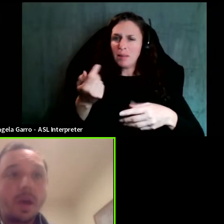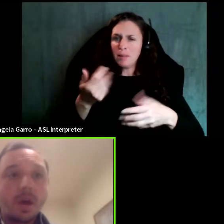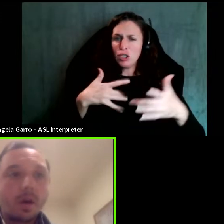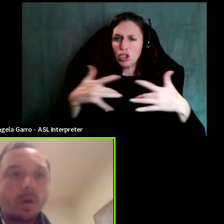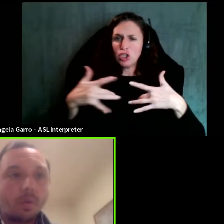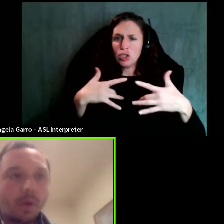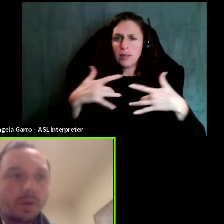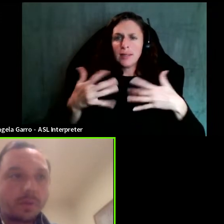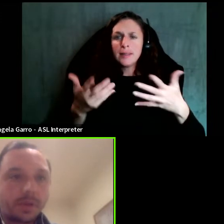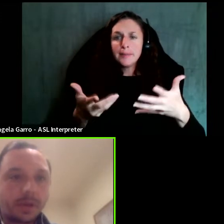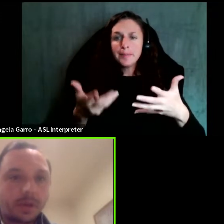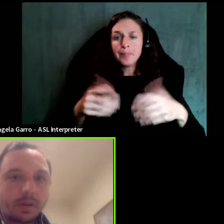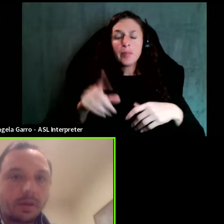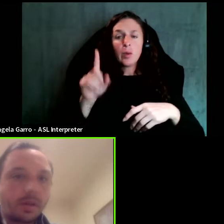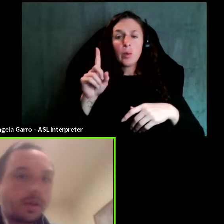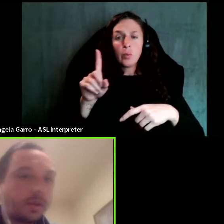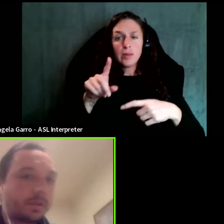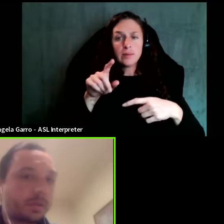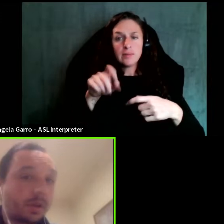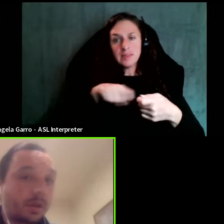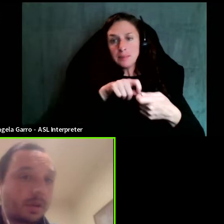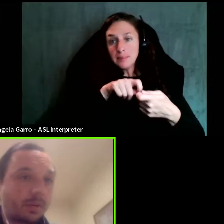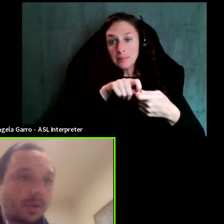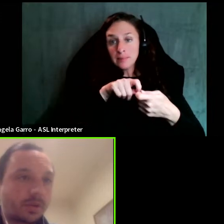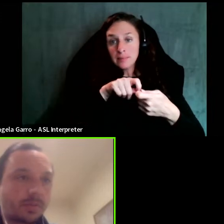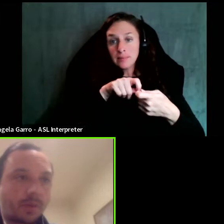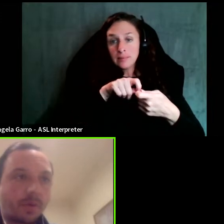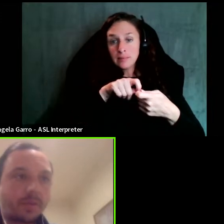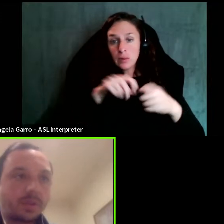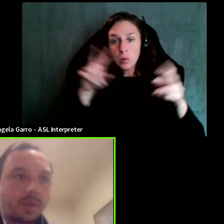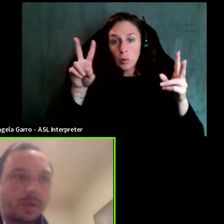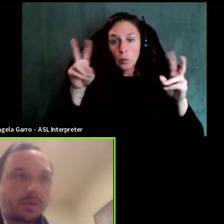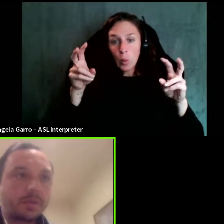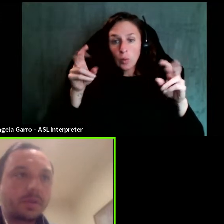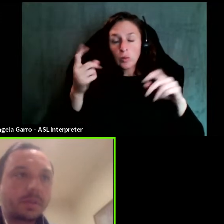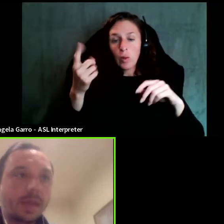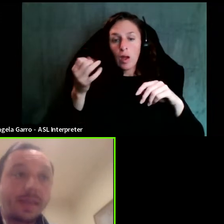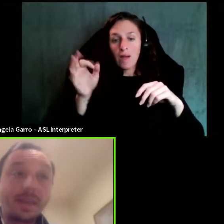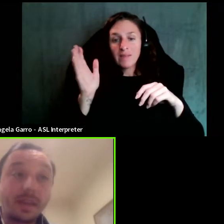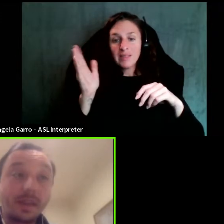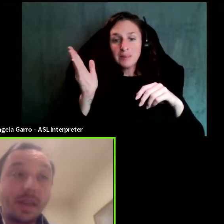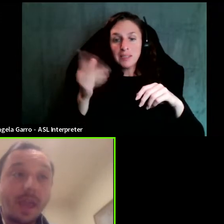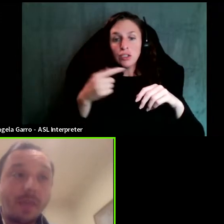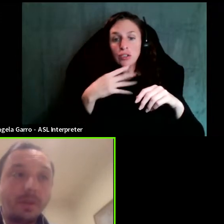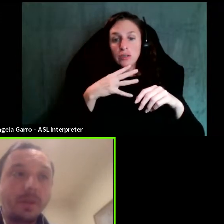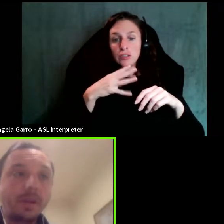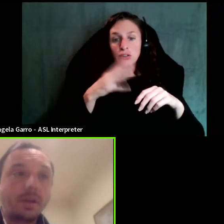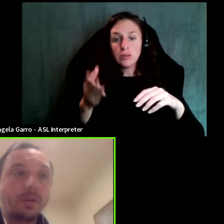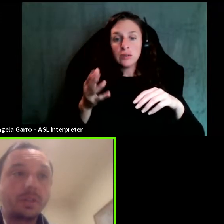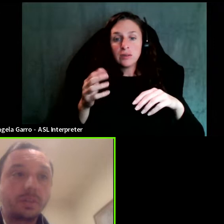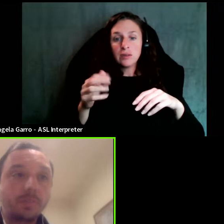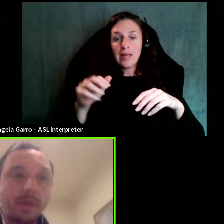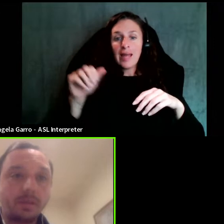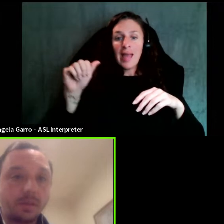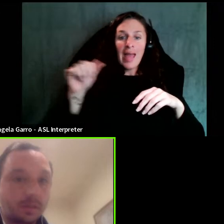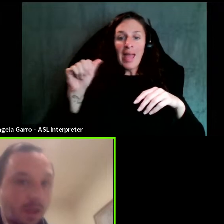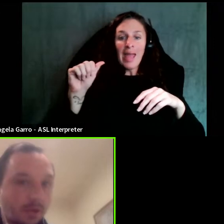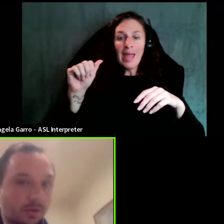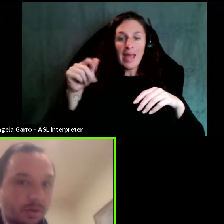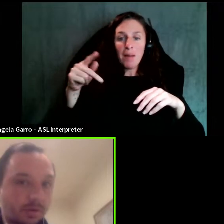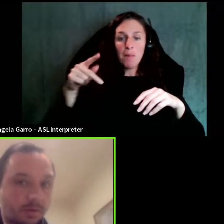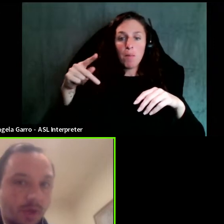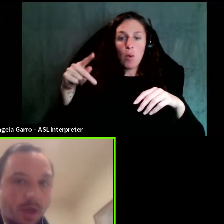me. One in particular is the quotation by one of the speakers saying that an apolitical space